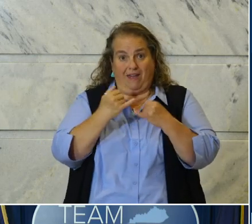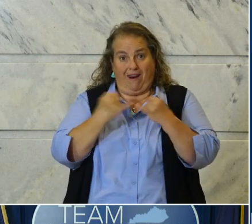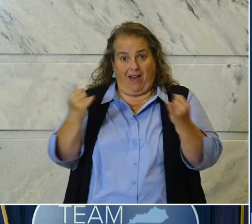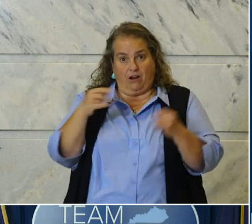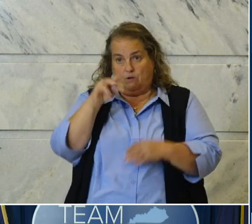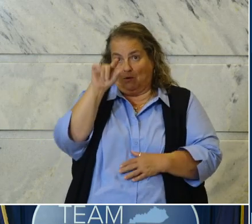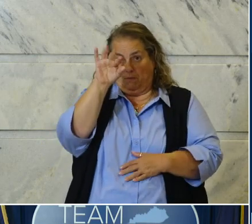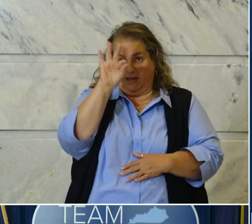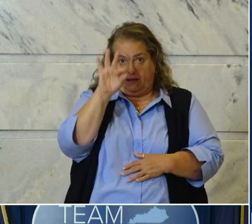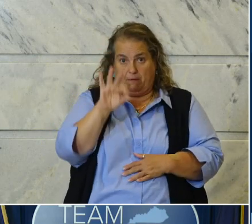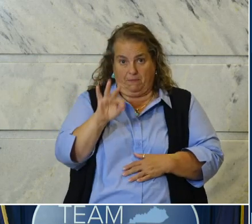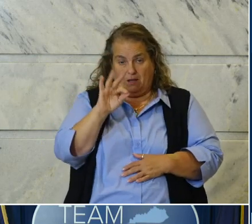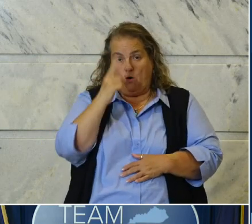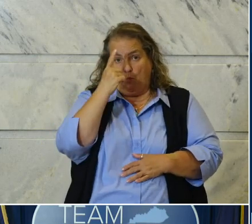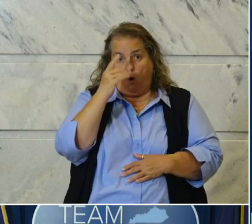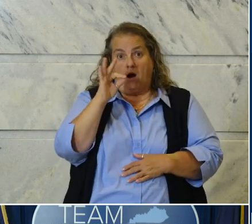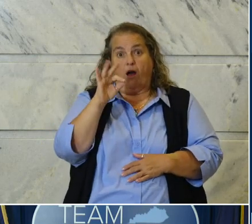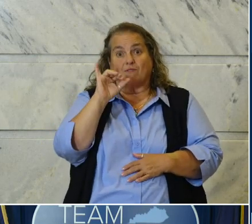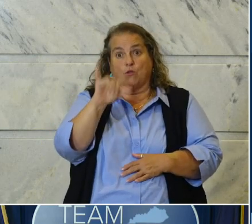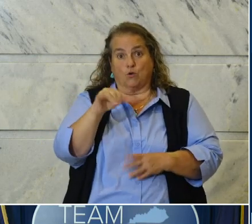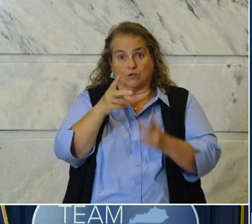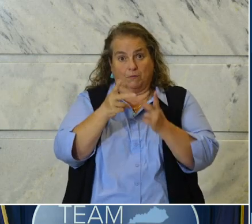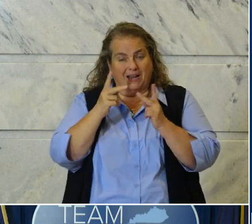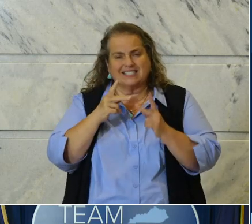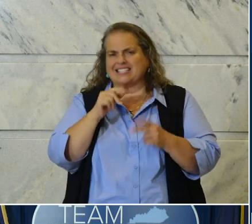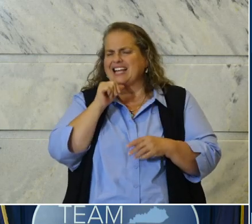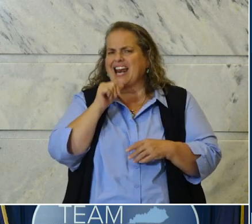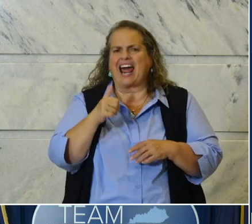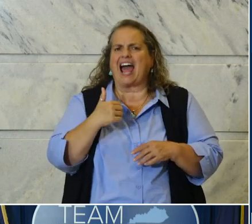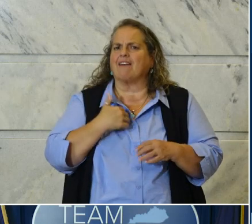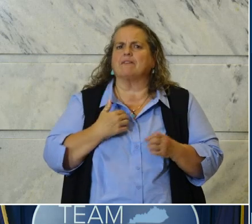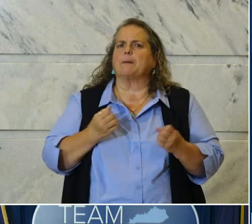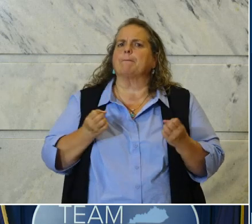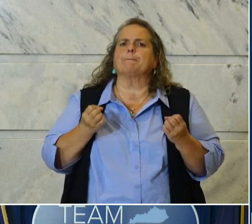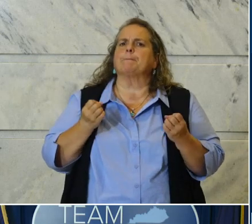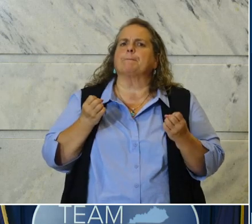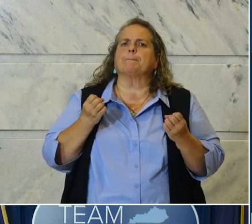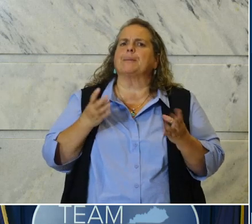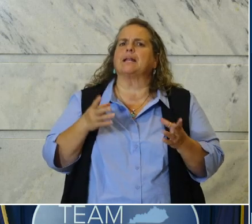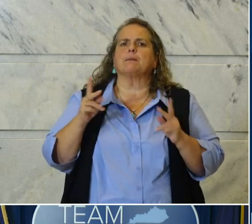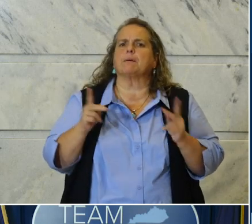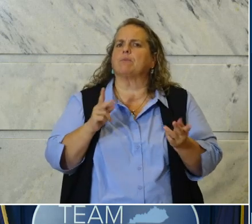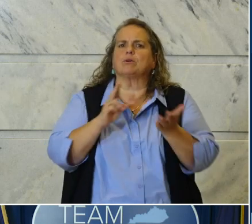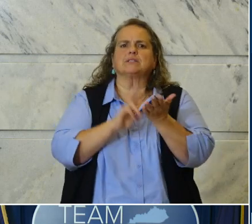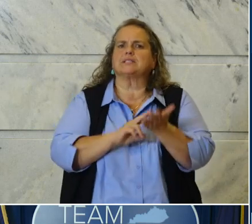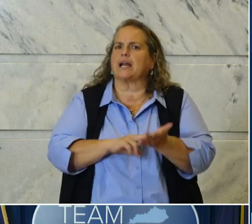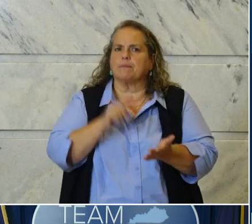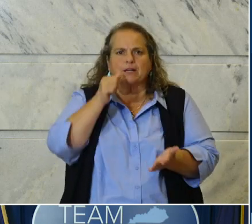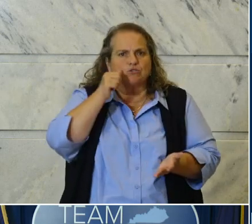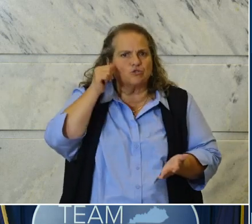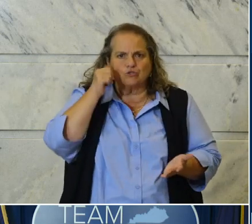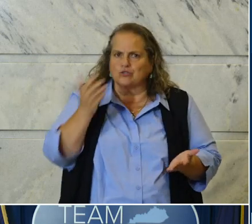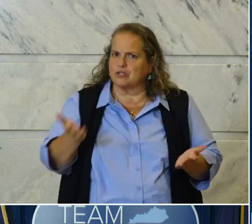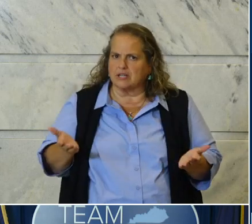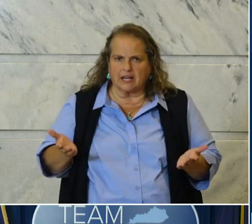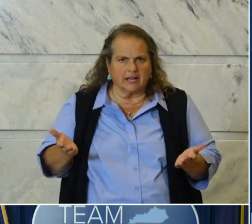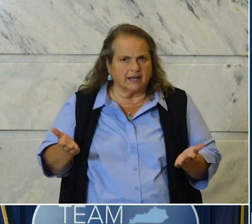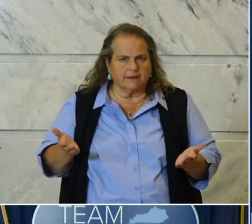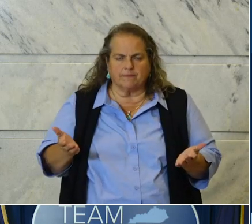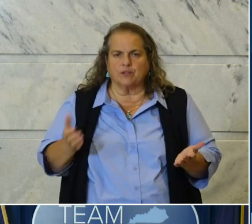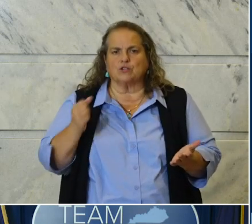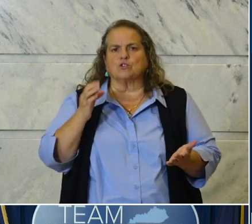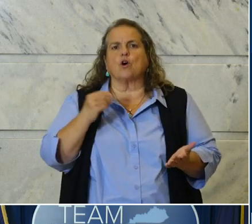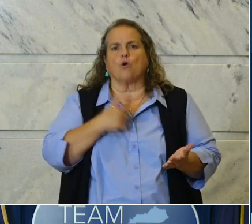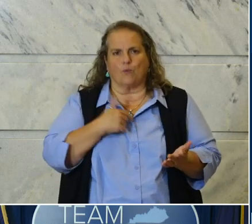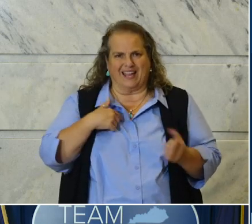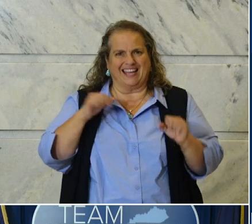from, at least one of the locations didn't really have all that many folks come yesterday or sign up. So we